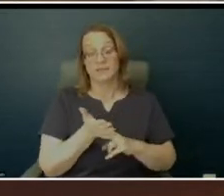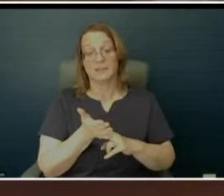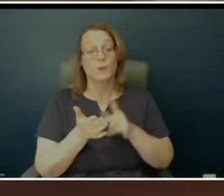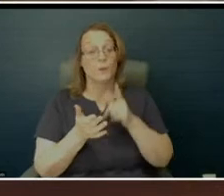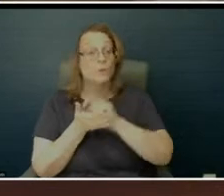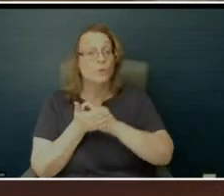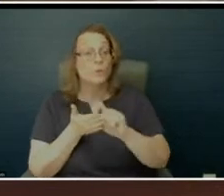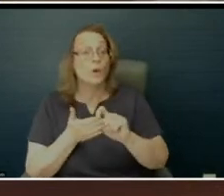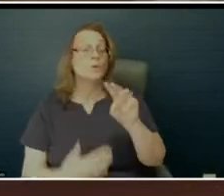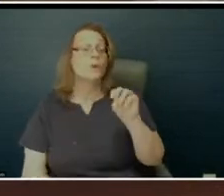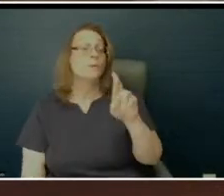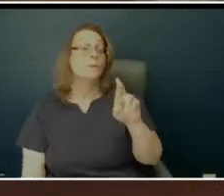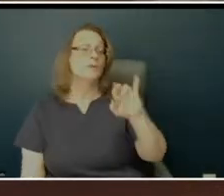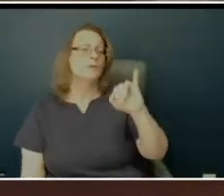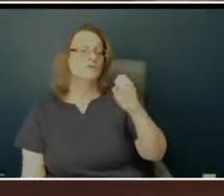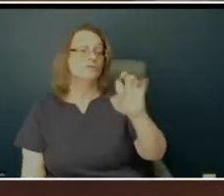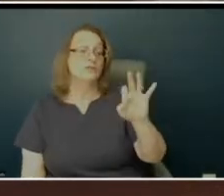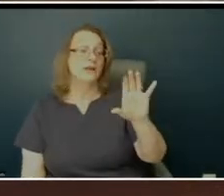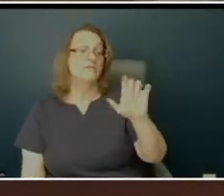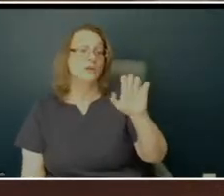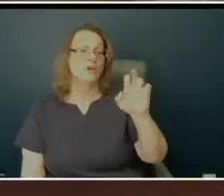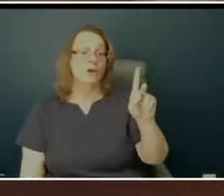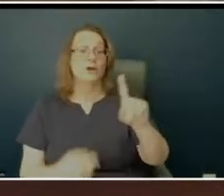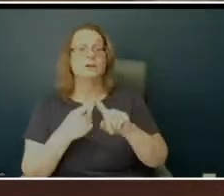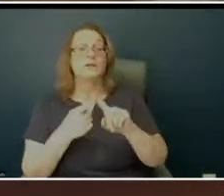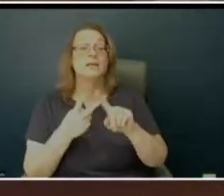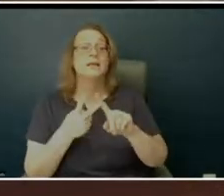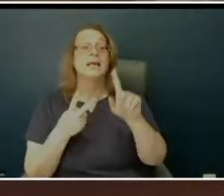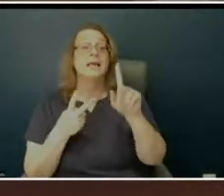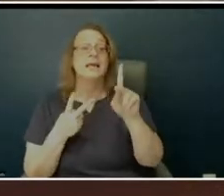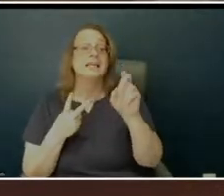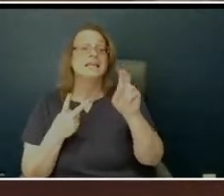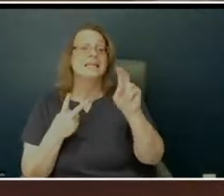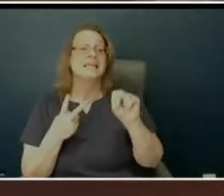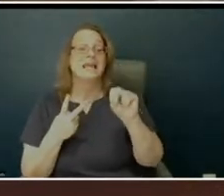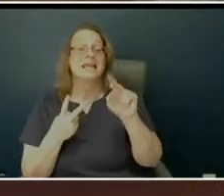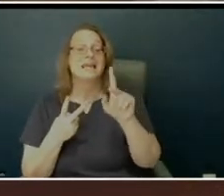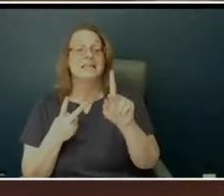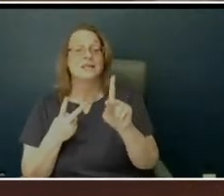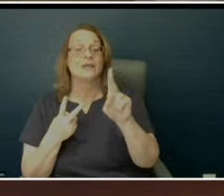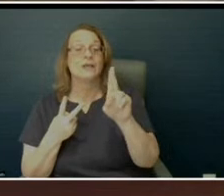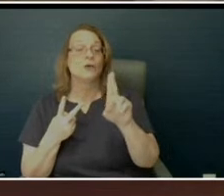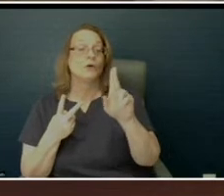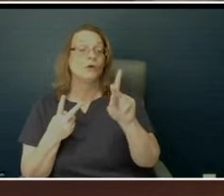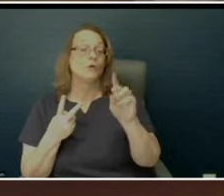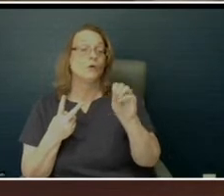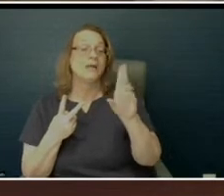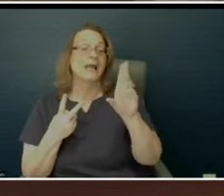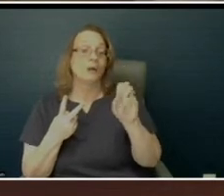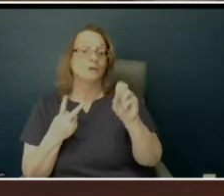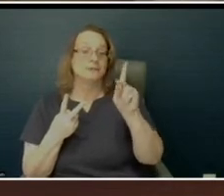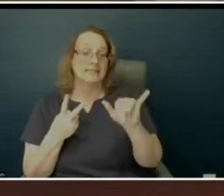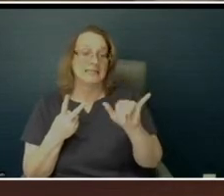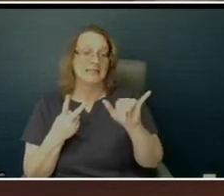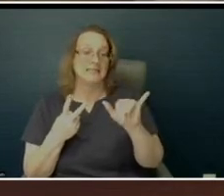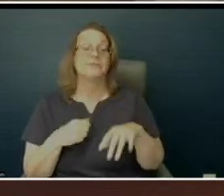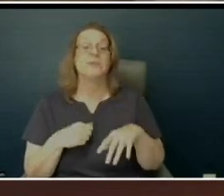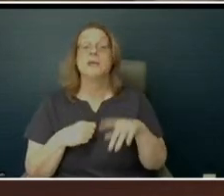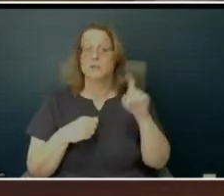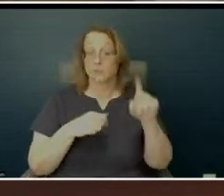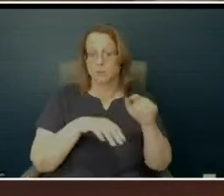another Department of Justice lawyer, Ken Klukowski, and the letter was to be sent to the leadership of the Georgia State